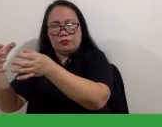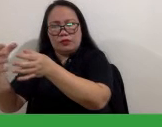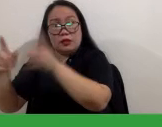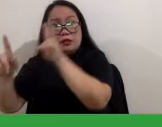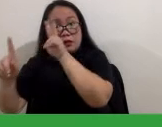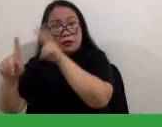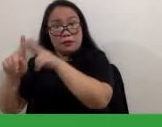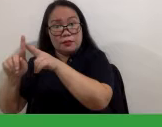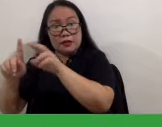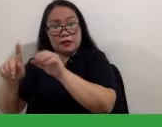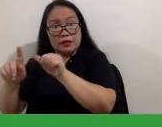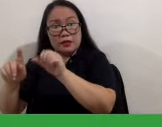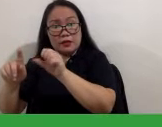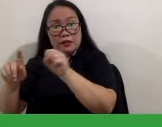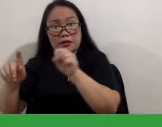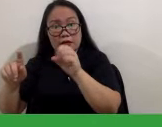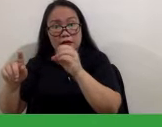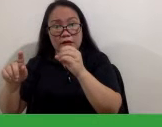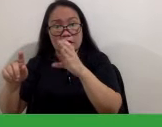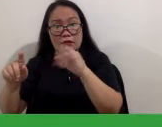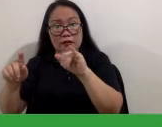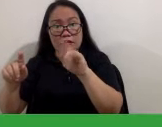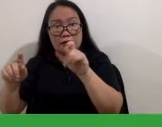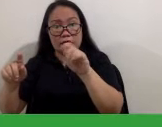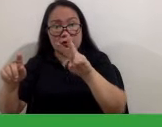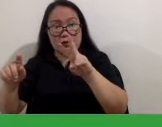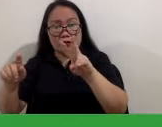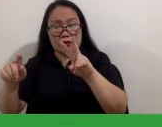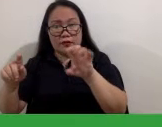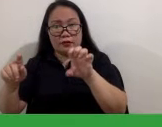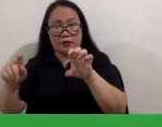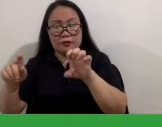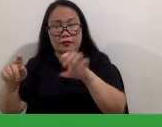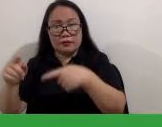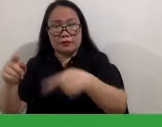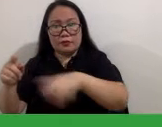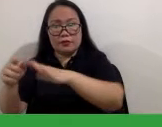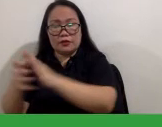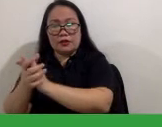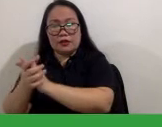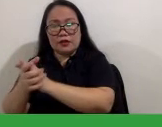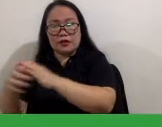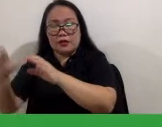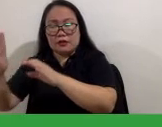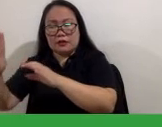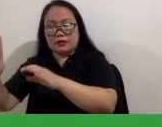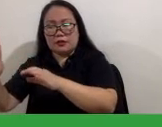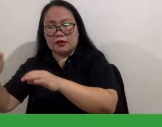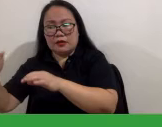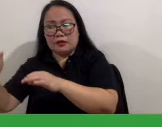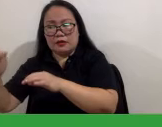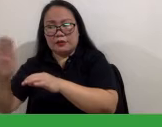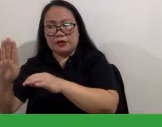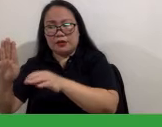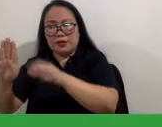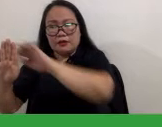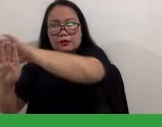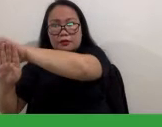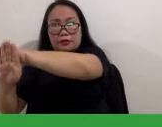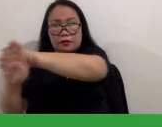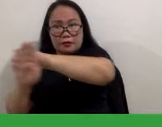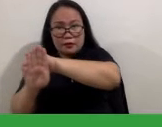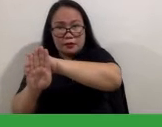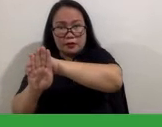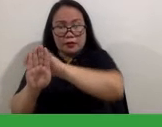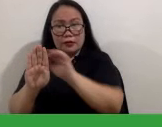i-apply natin ang associative property, as you can see, ang nakagroup na ngayon ay yung B plus C. So, dito, A